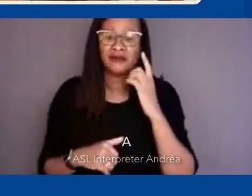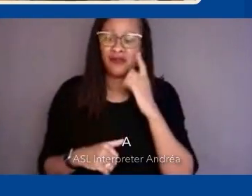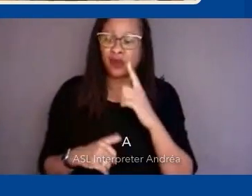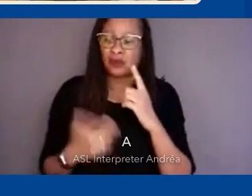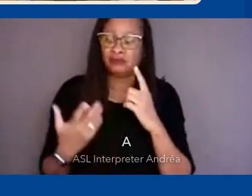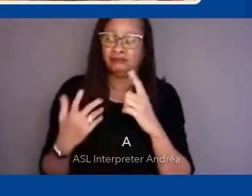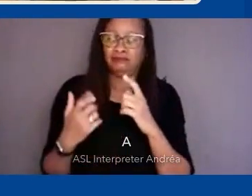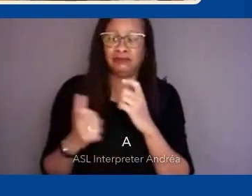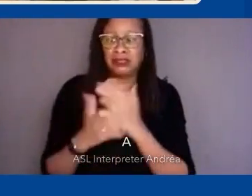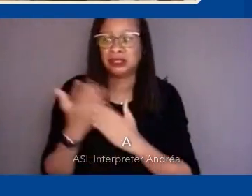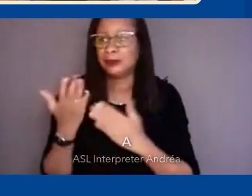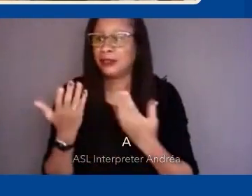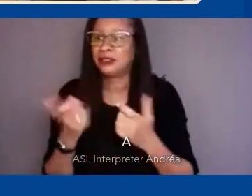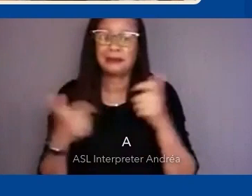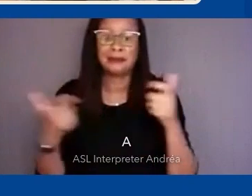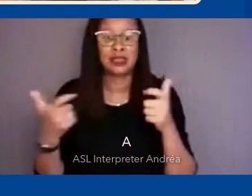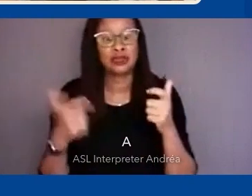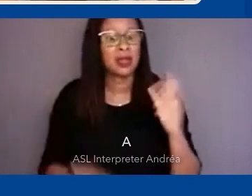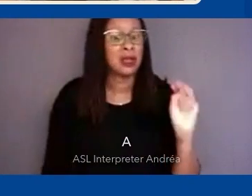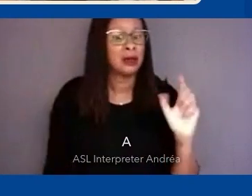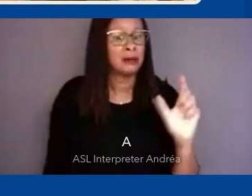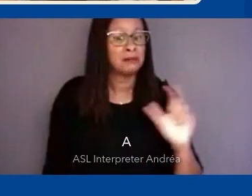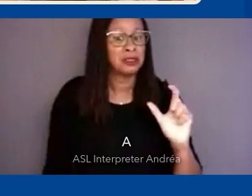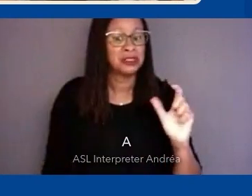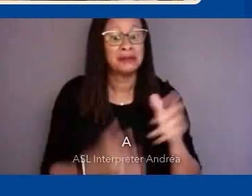American lobbying groups where